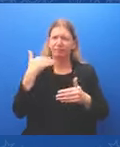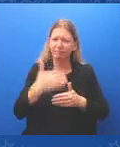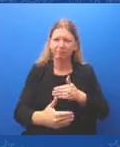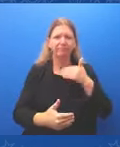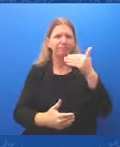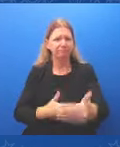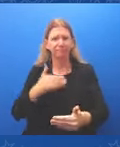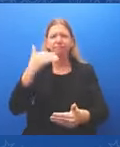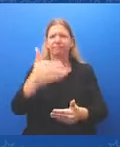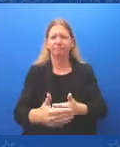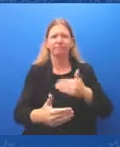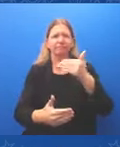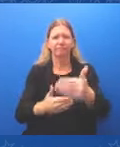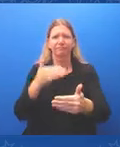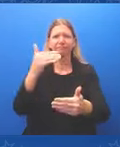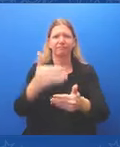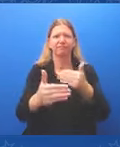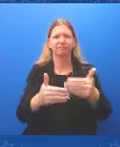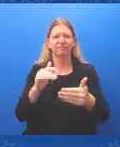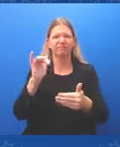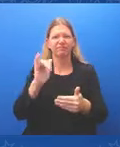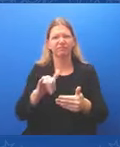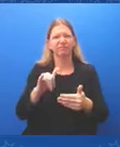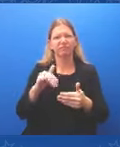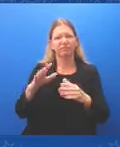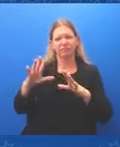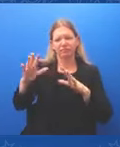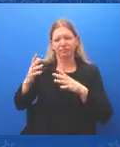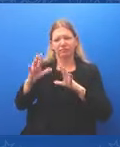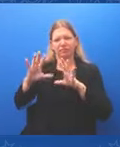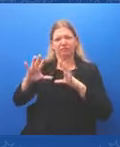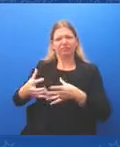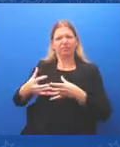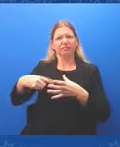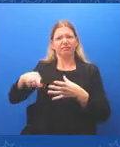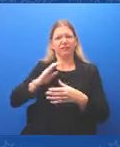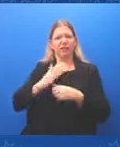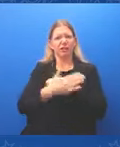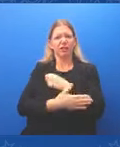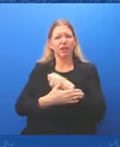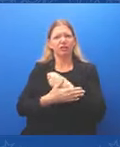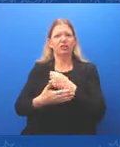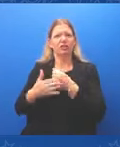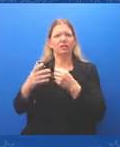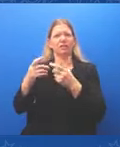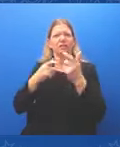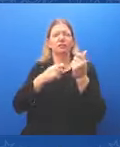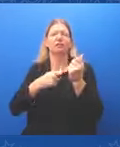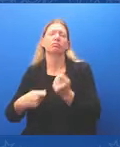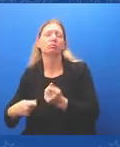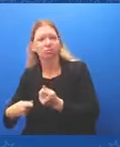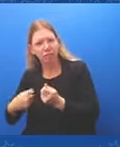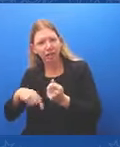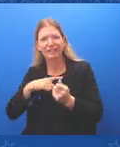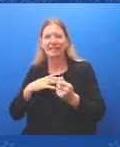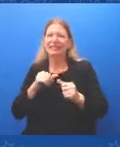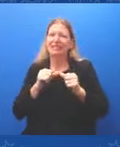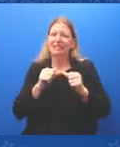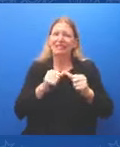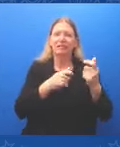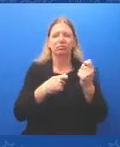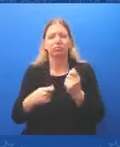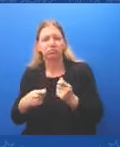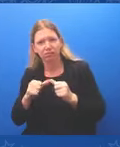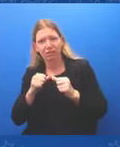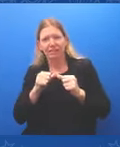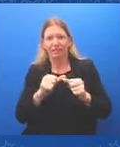again. That's why earlier today, I met with a group of our nation's civil rights leaders, including President Hewitt. And that's why we